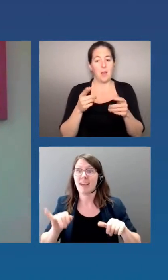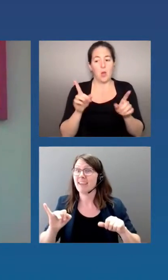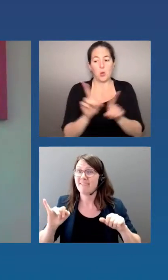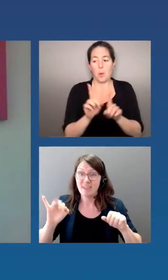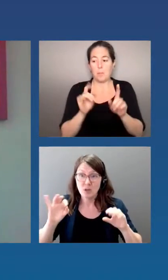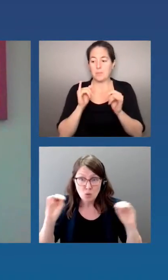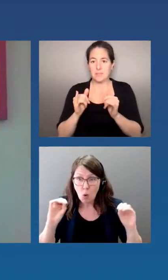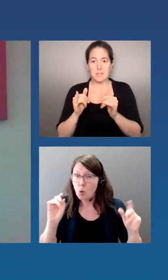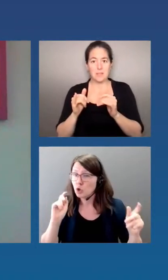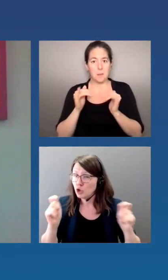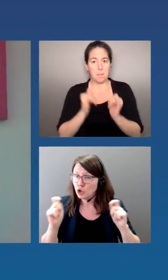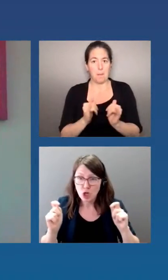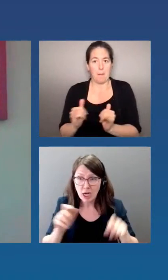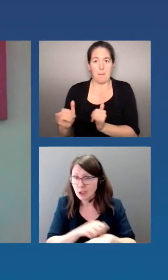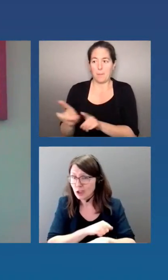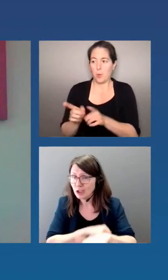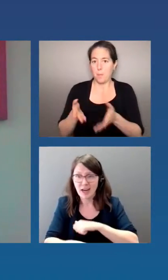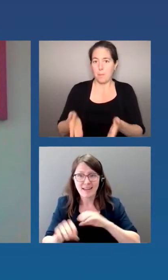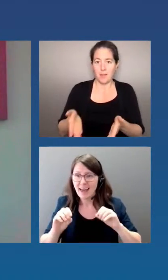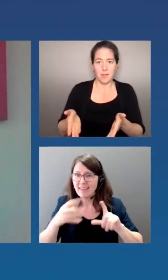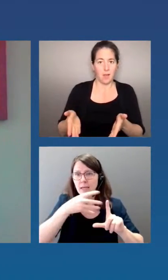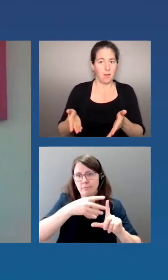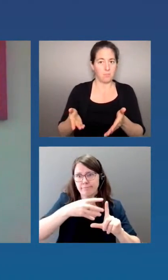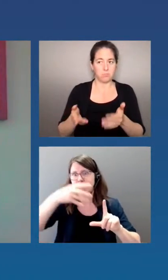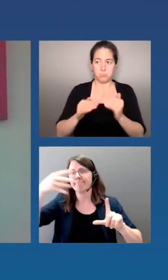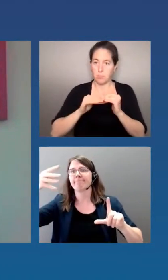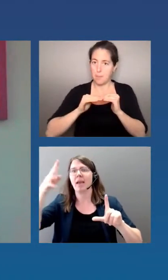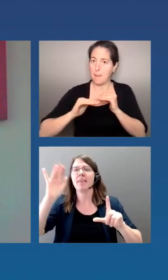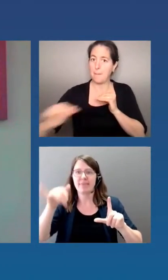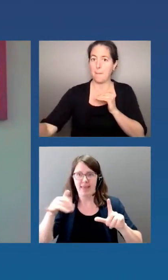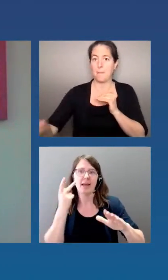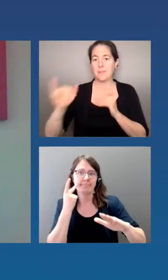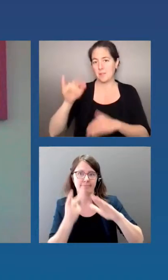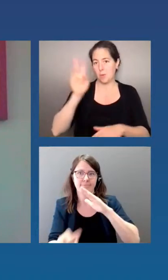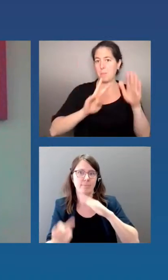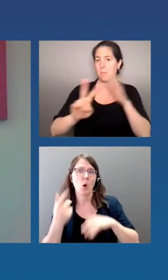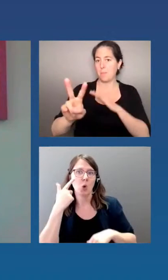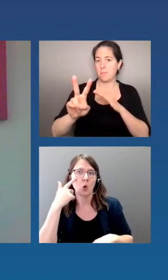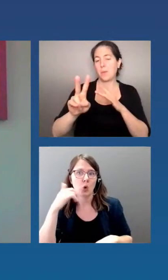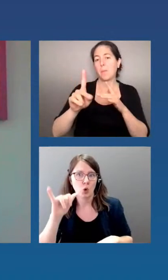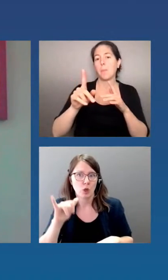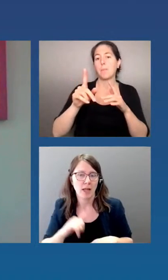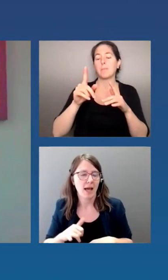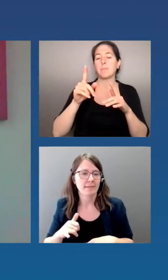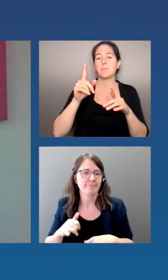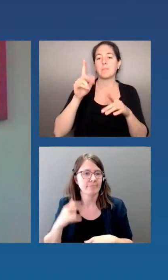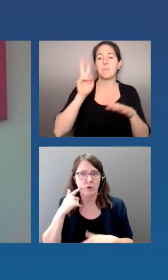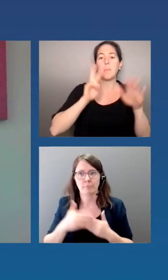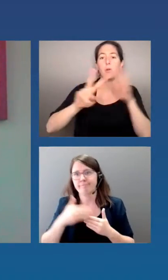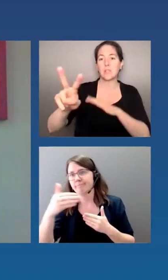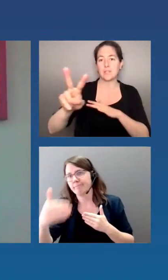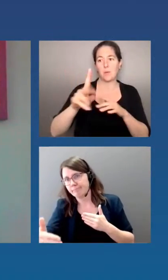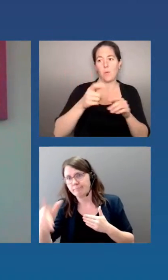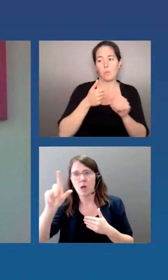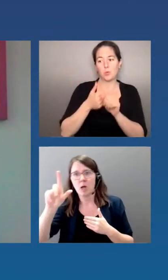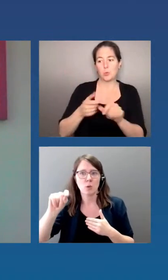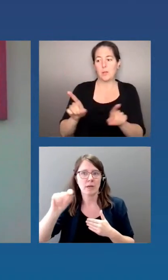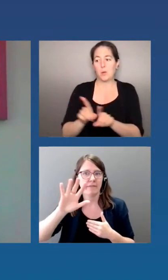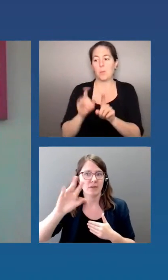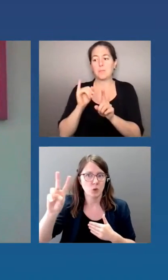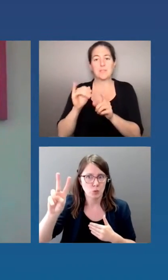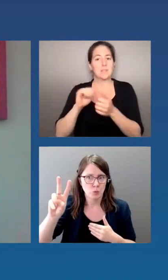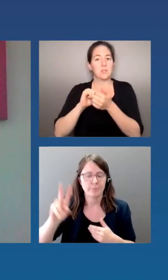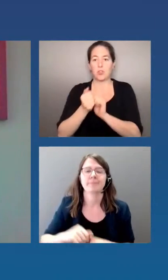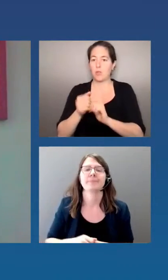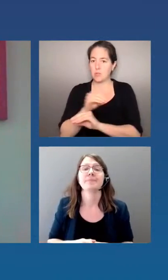then that's what the projections into the future will look like. So as part of the next phase, when we start evaluating those